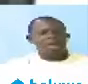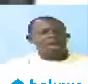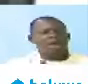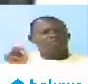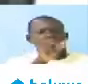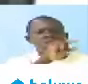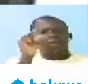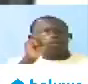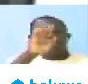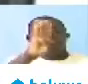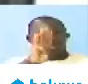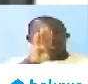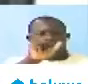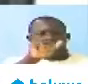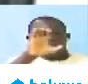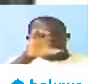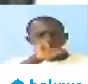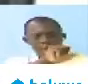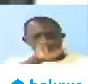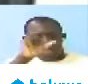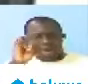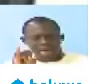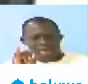Bakai Drame. Bakai Drame. And